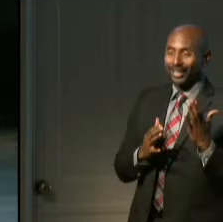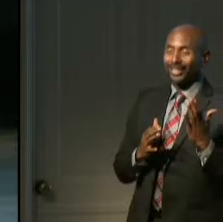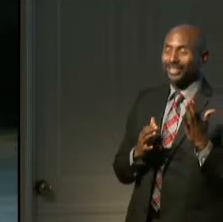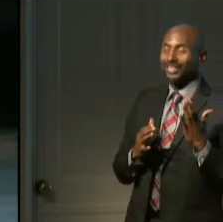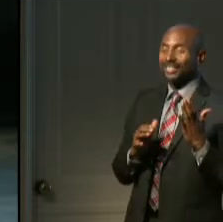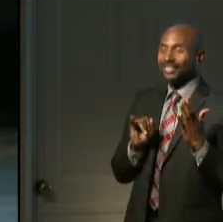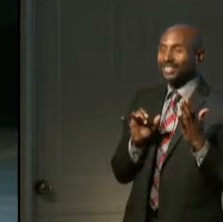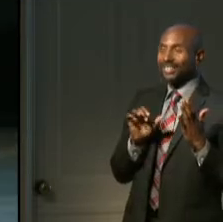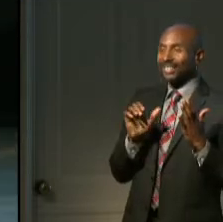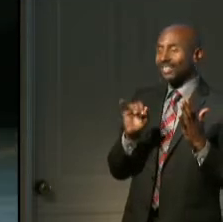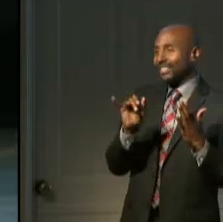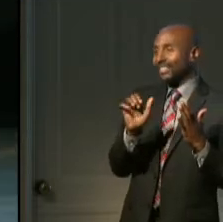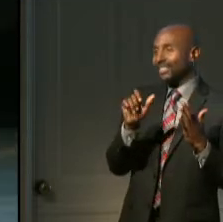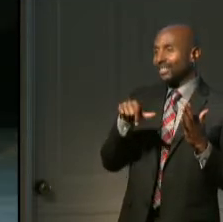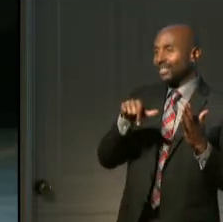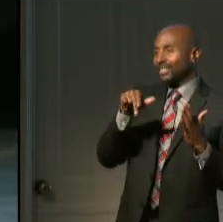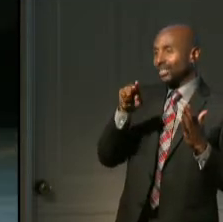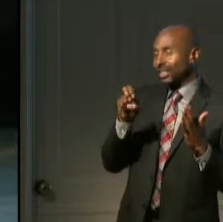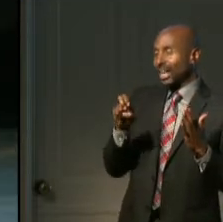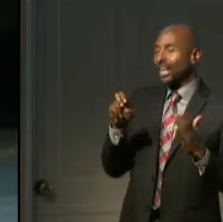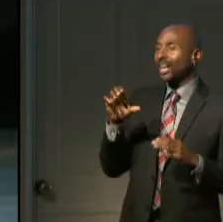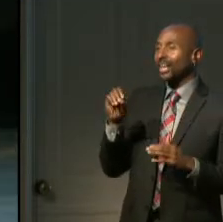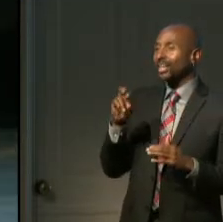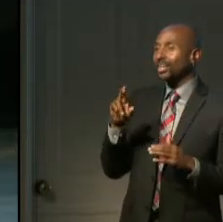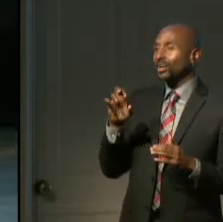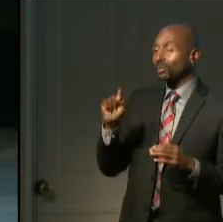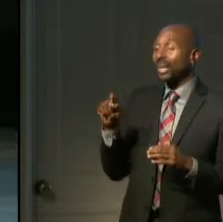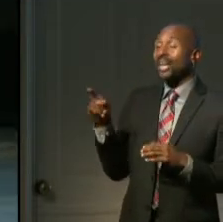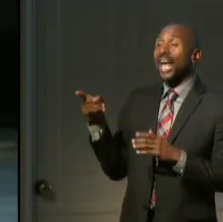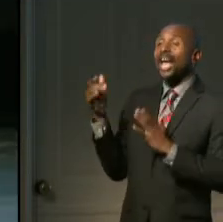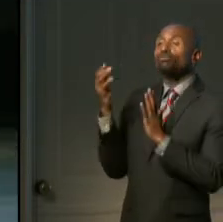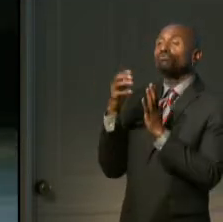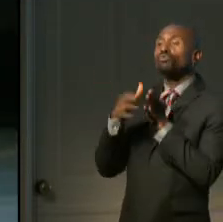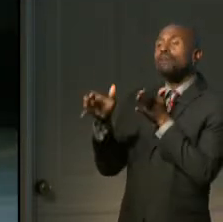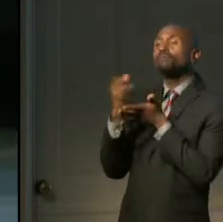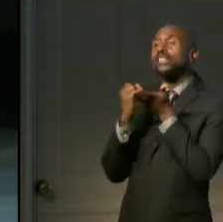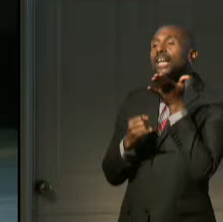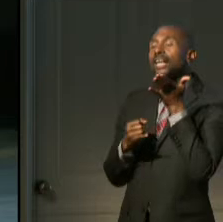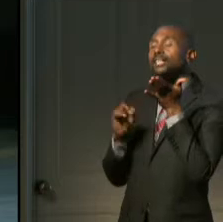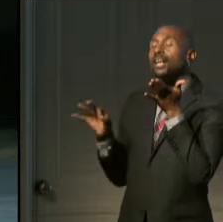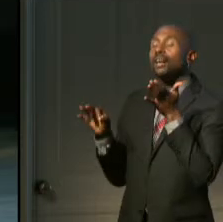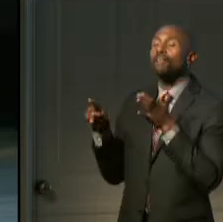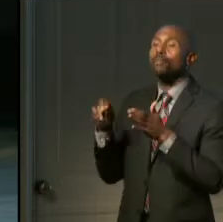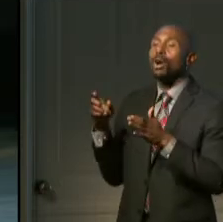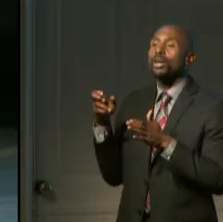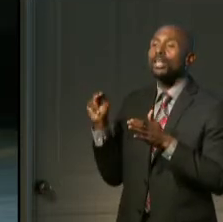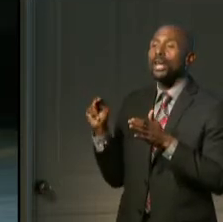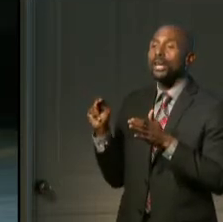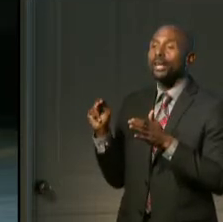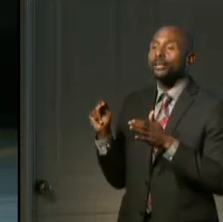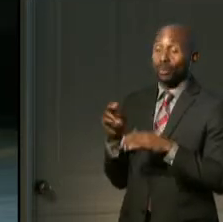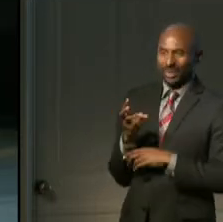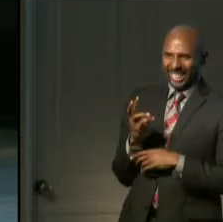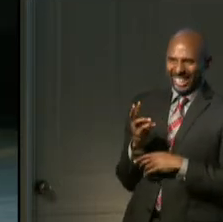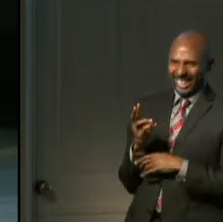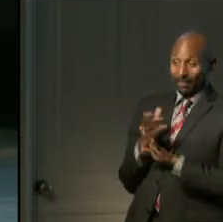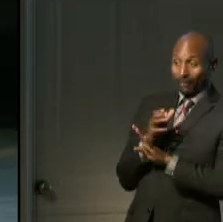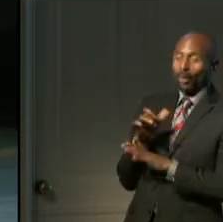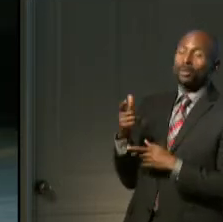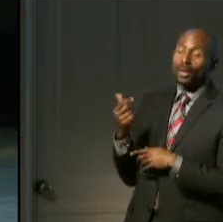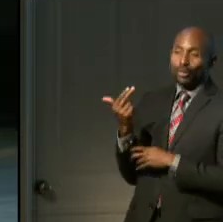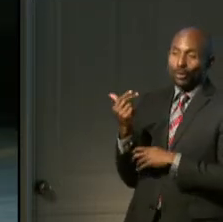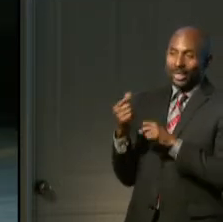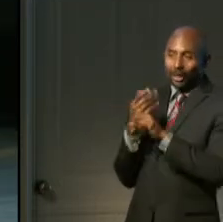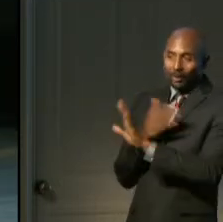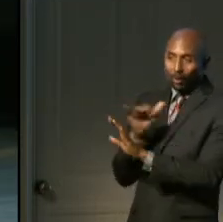the entirety of the Parthenon frieze 13 years before that catastrophic event, which obviously couldn't have been predicted. And I think that part of our